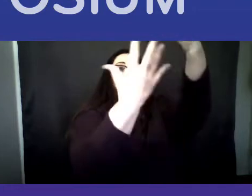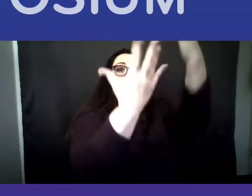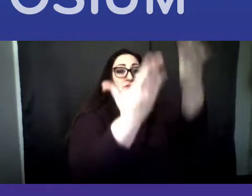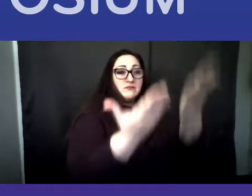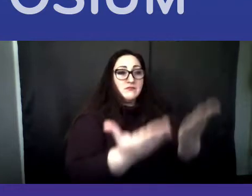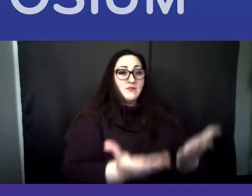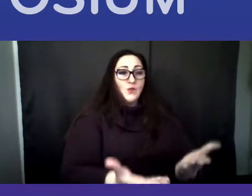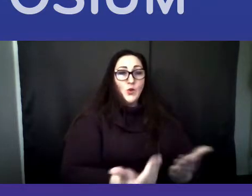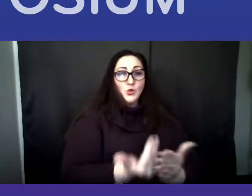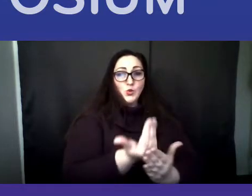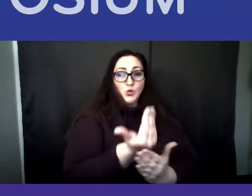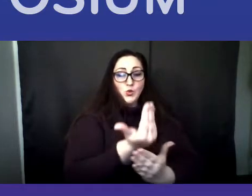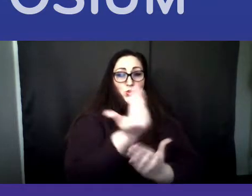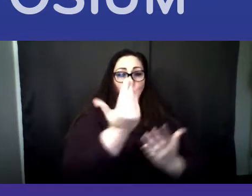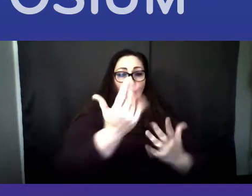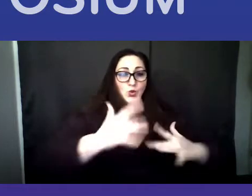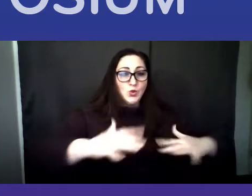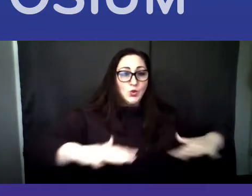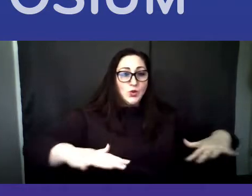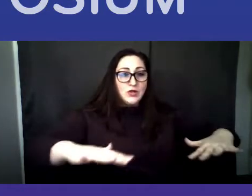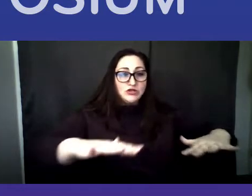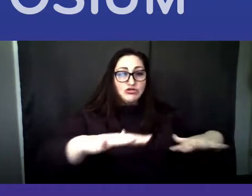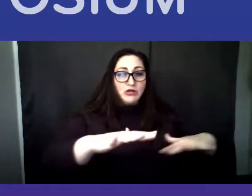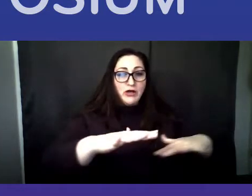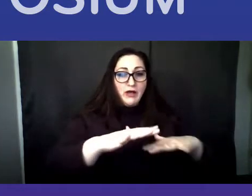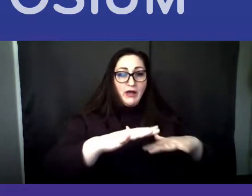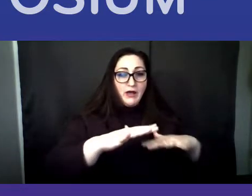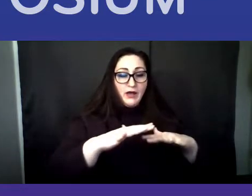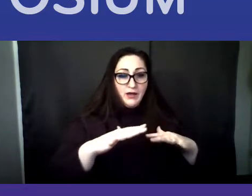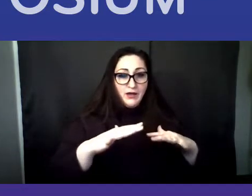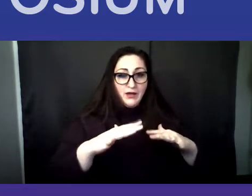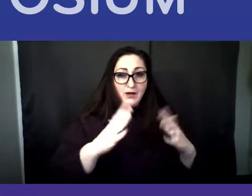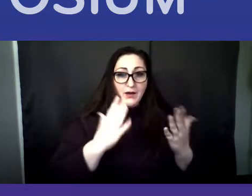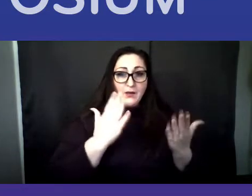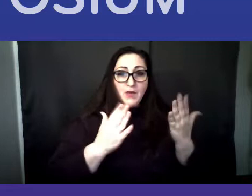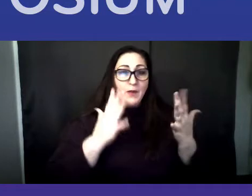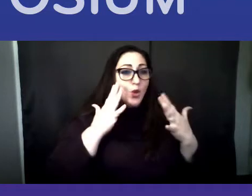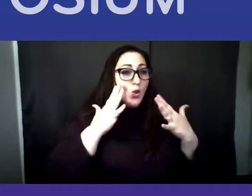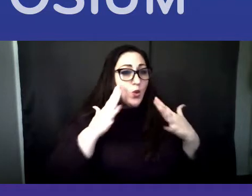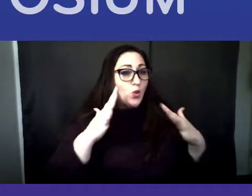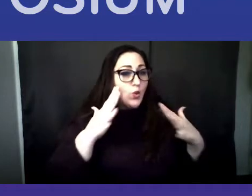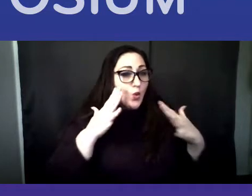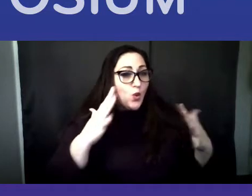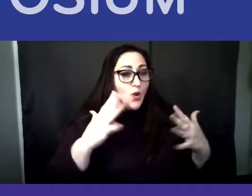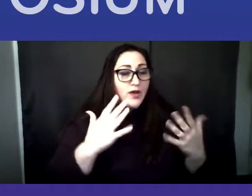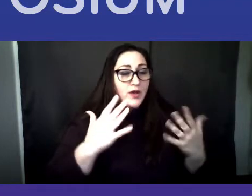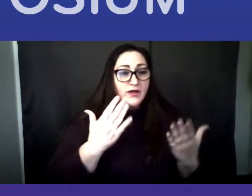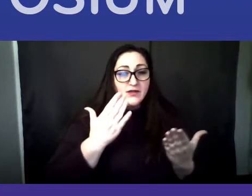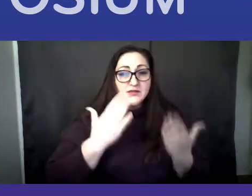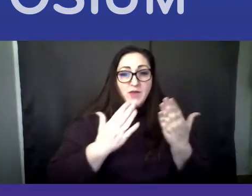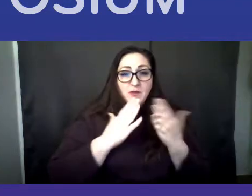The terrain, maybe the noise or the quiet,